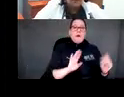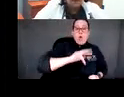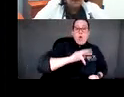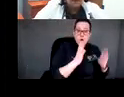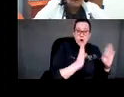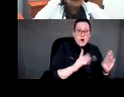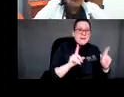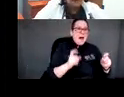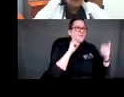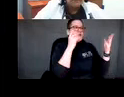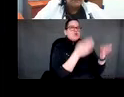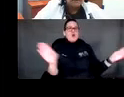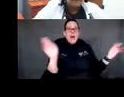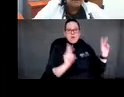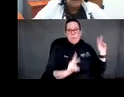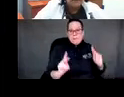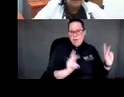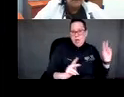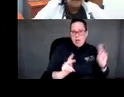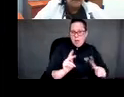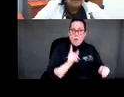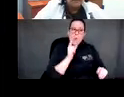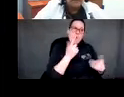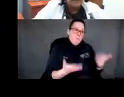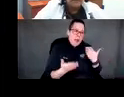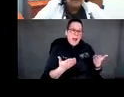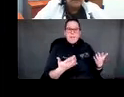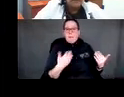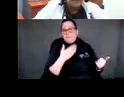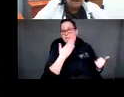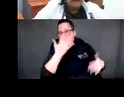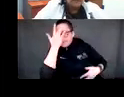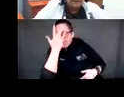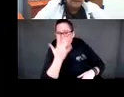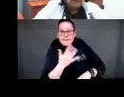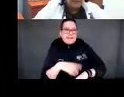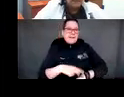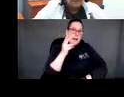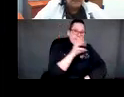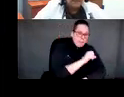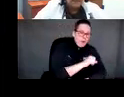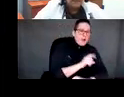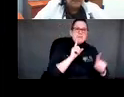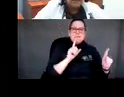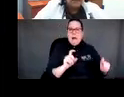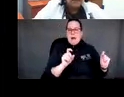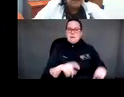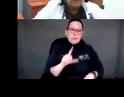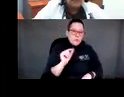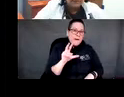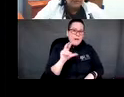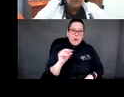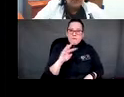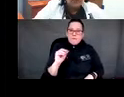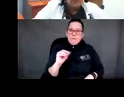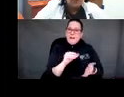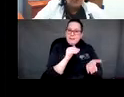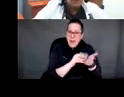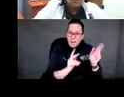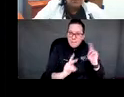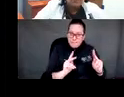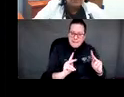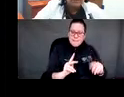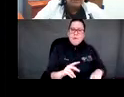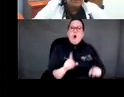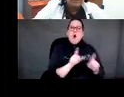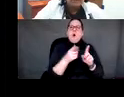general population in phase 3. And this tends to be tens of thousands of people, and it's usually placebo controlled so that you